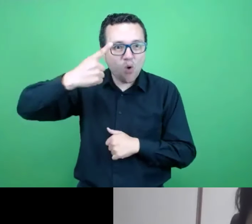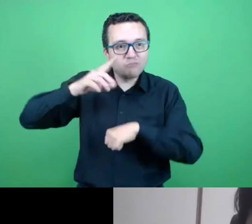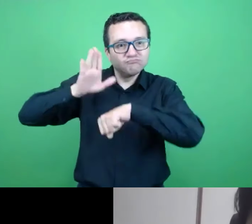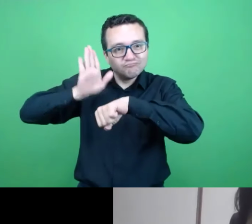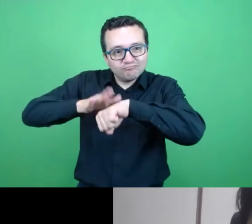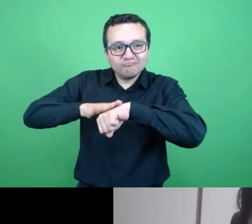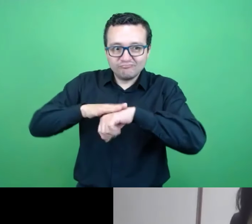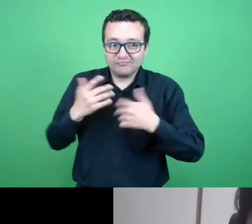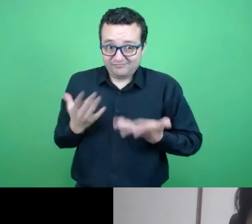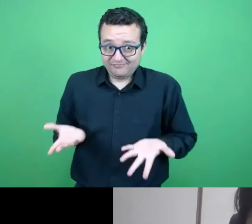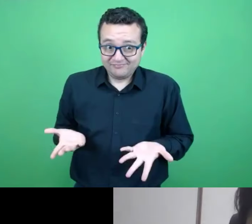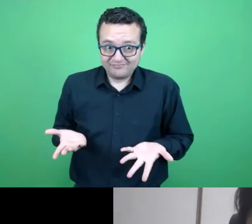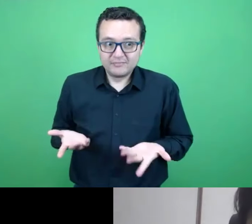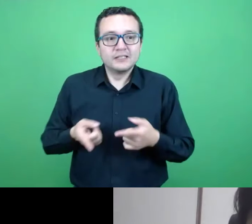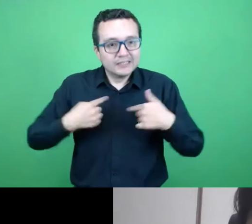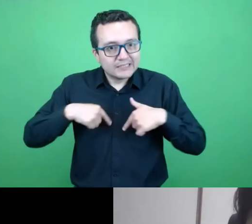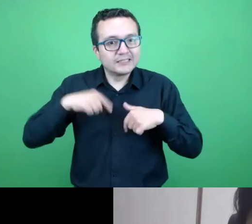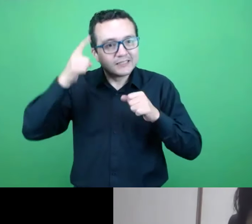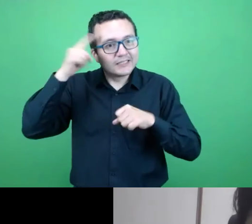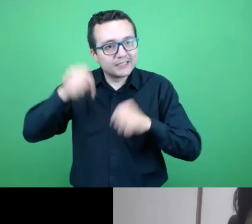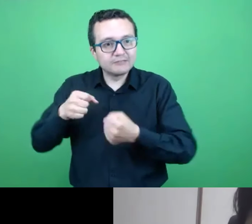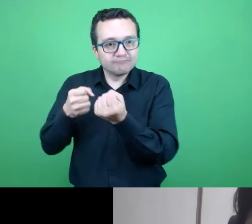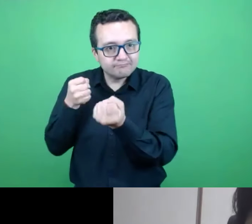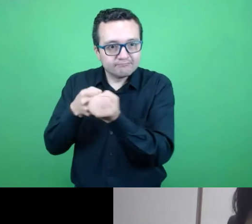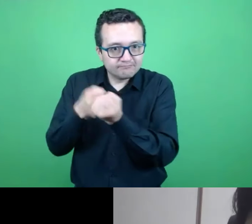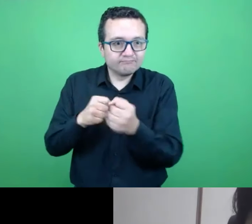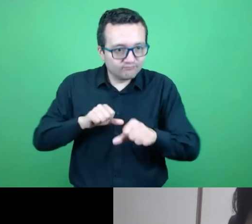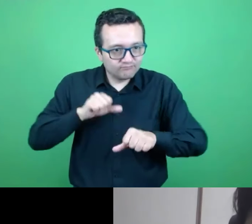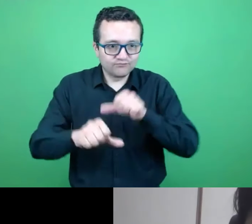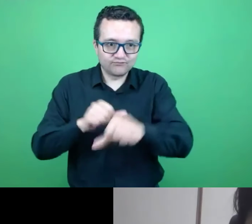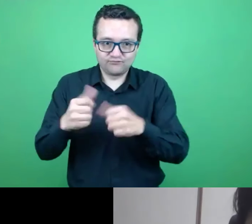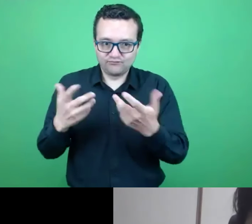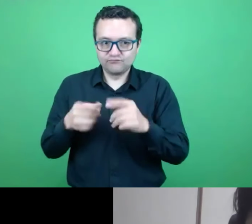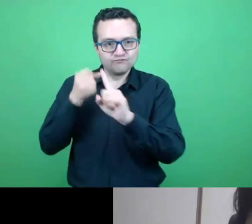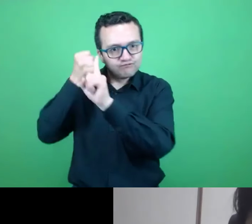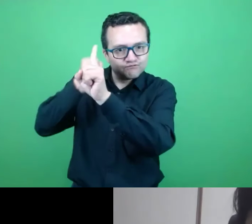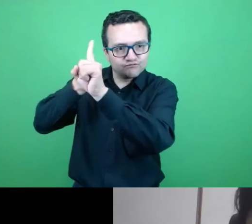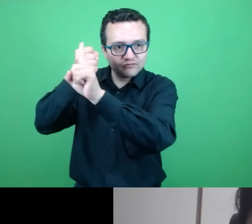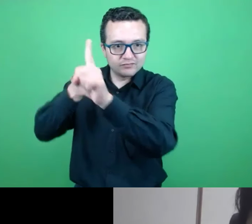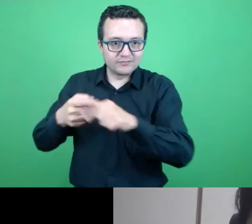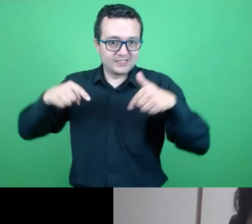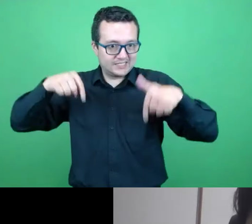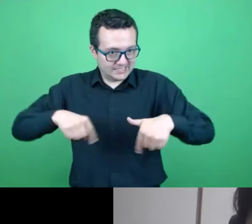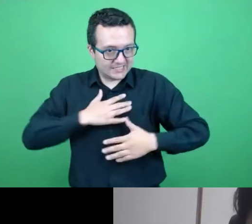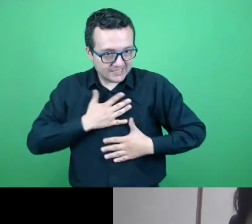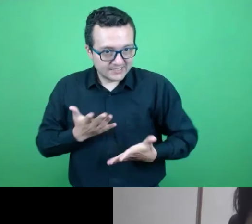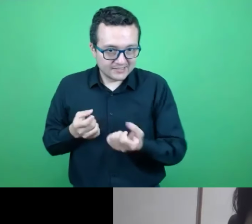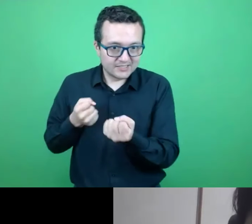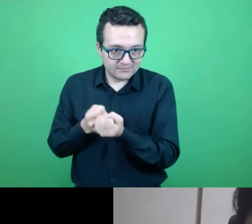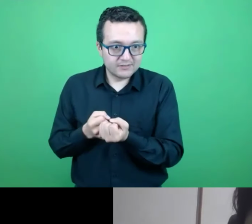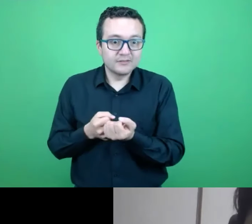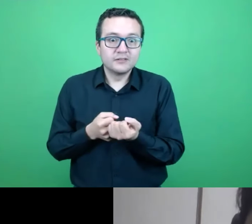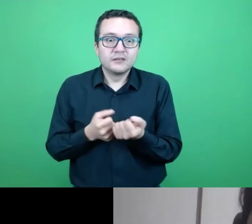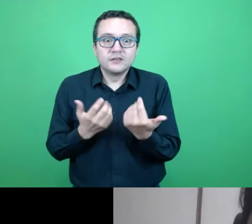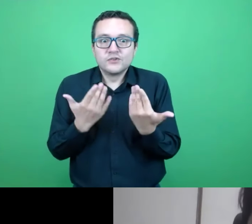the advocacy. That's why it's very good also to know what are the stakeholders that you consider that need